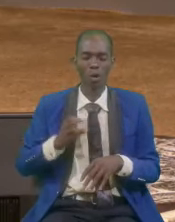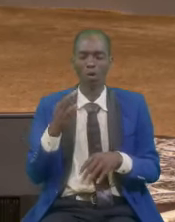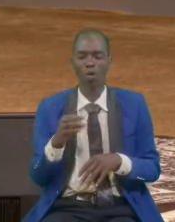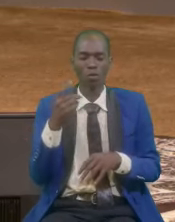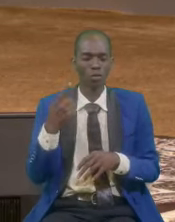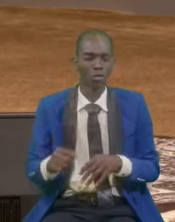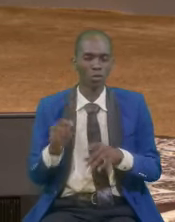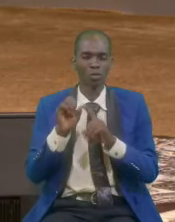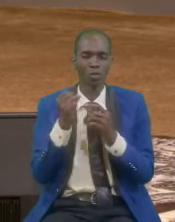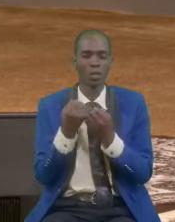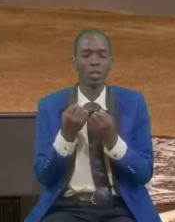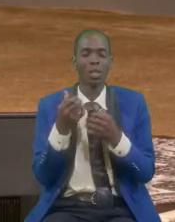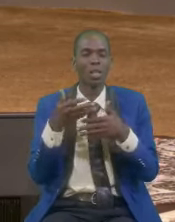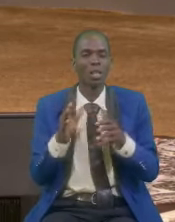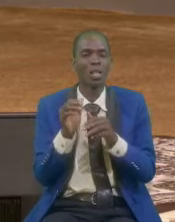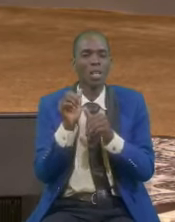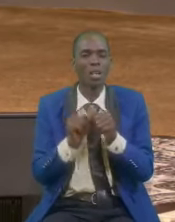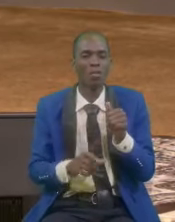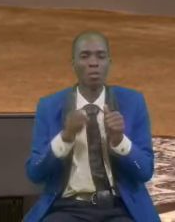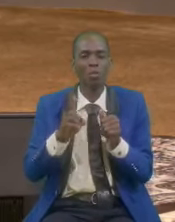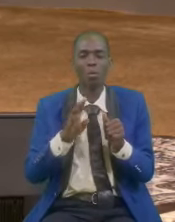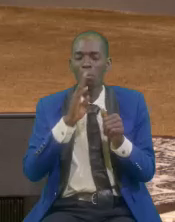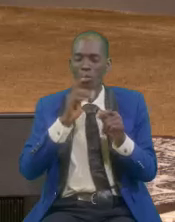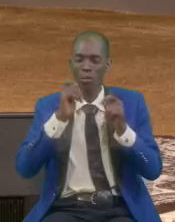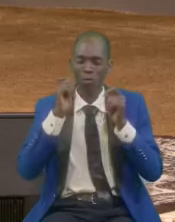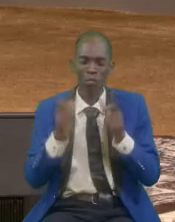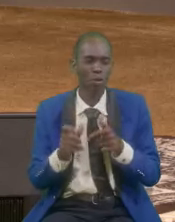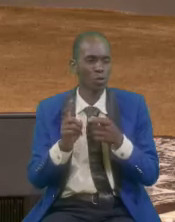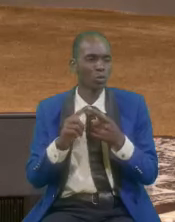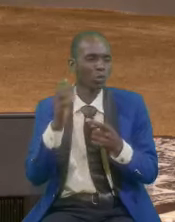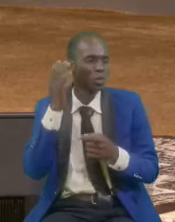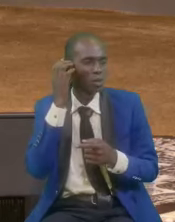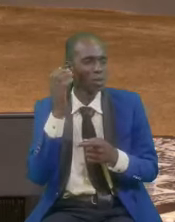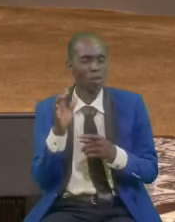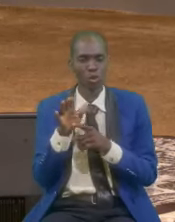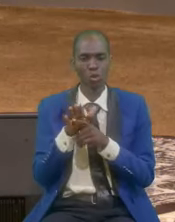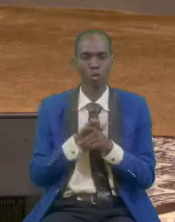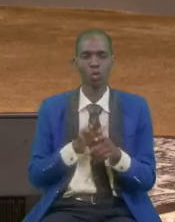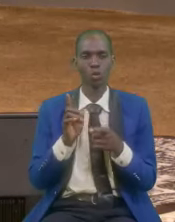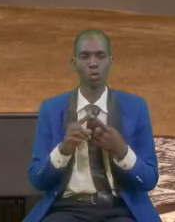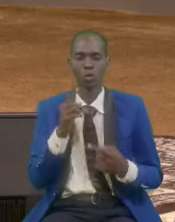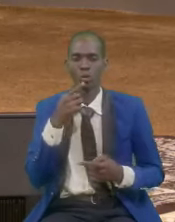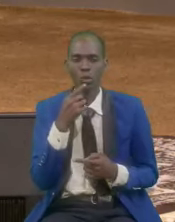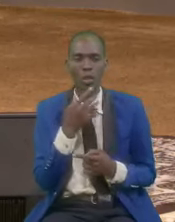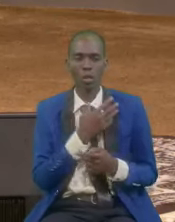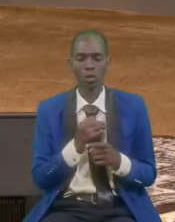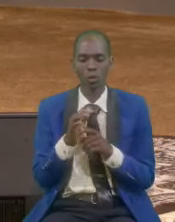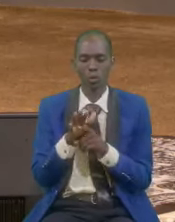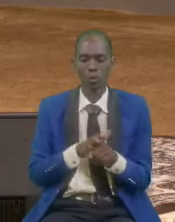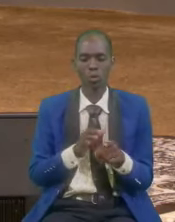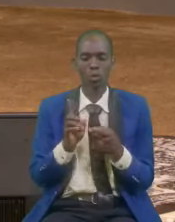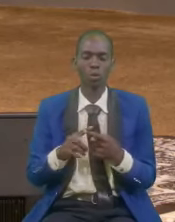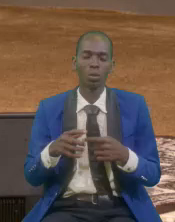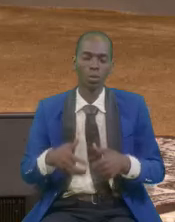every man be swift to hear, slow to speak, and slow